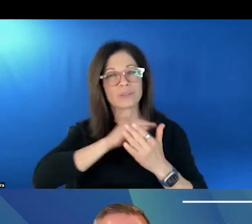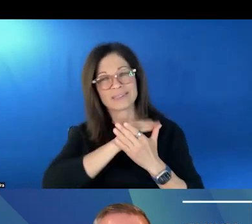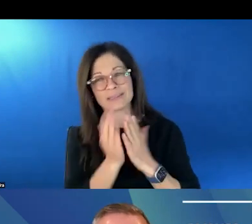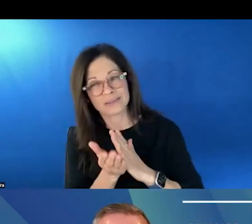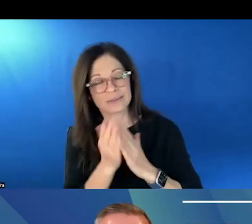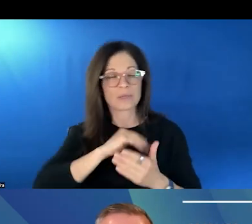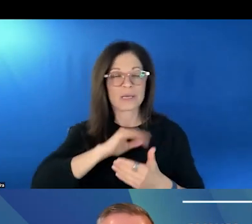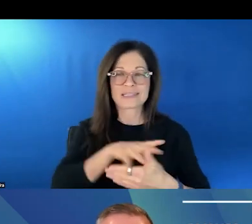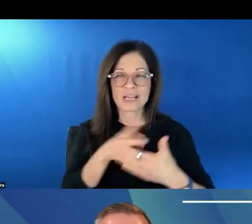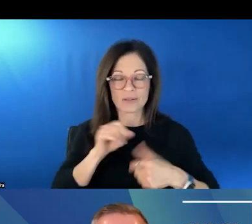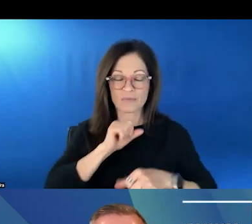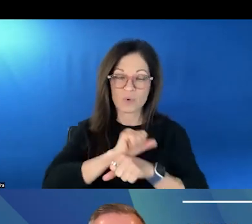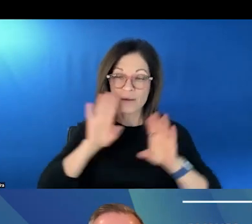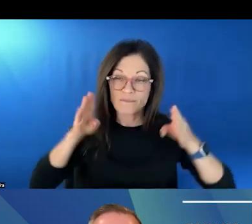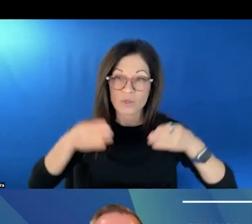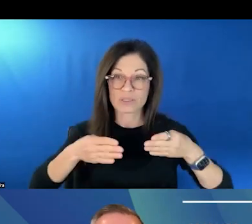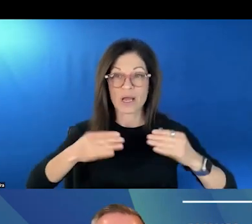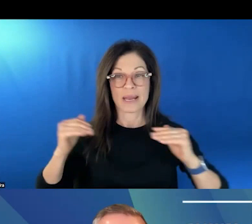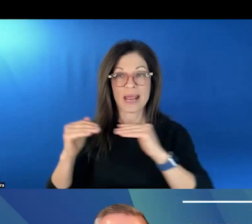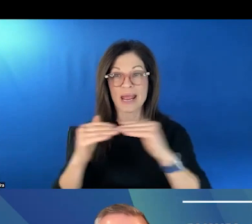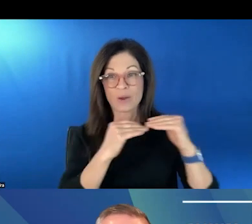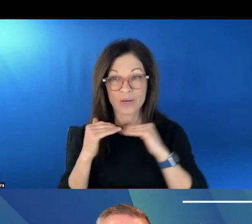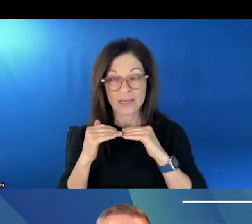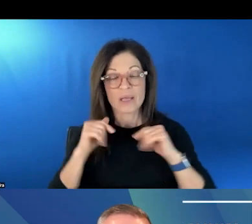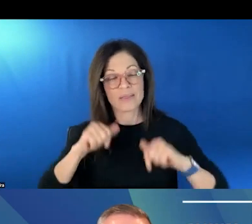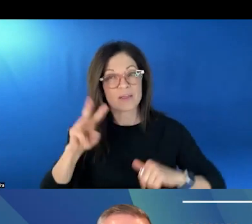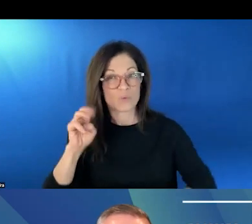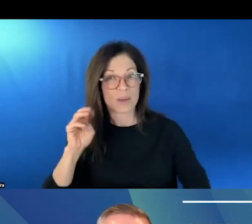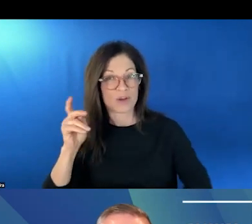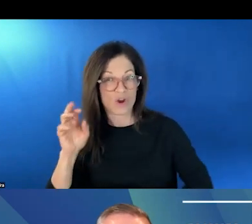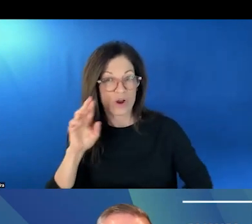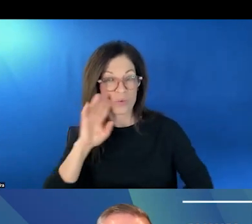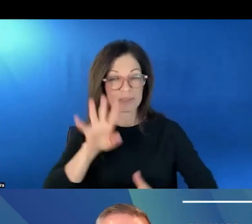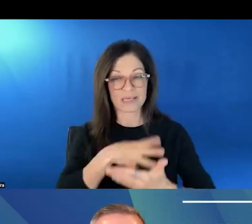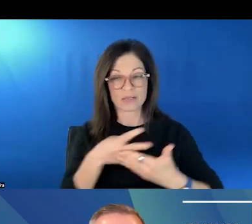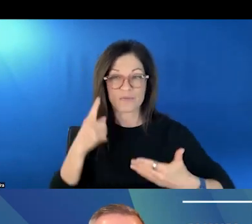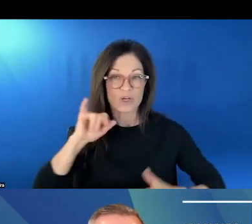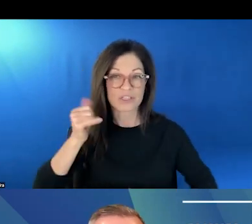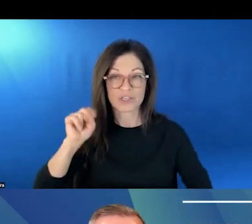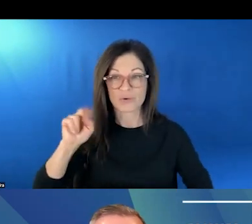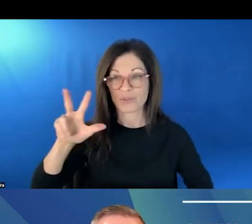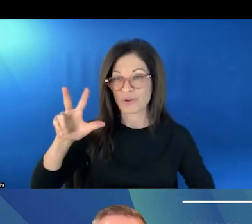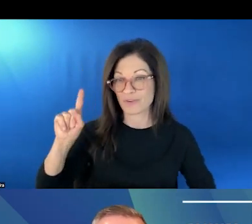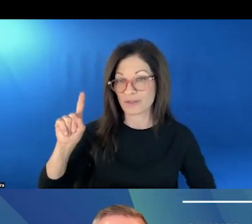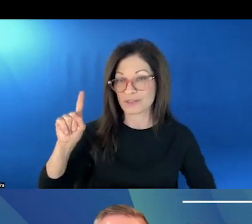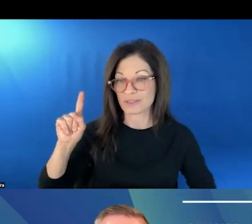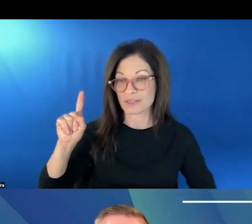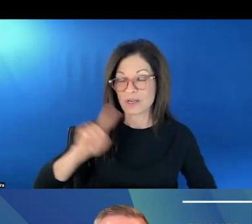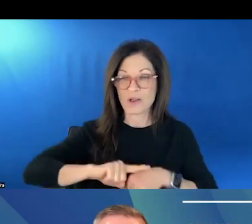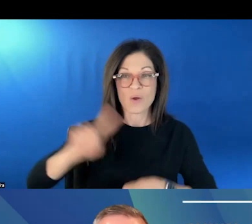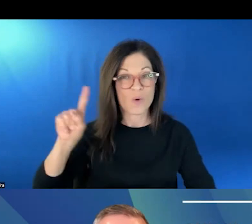kind of schedule of work focused on equity. So this webinar will be scheduled for January 31st, 1